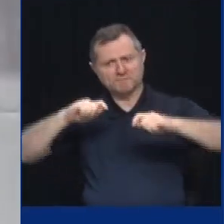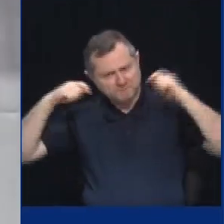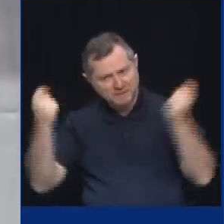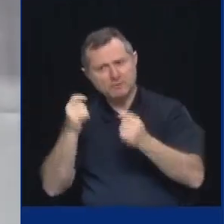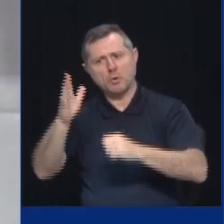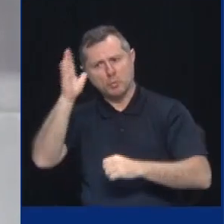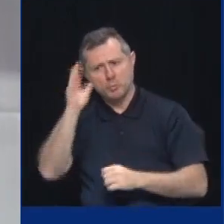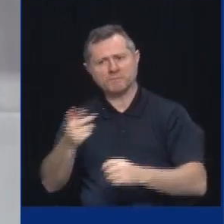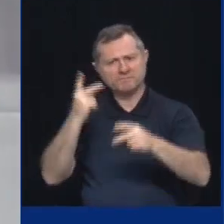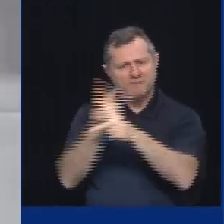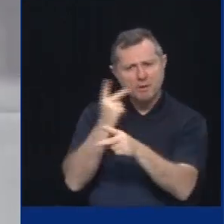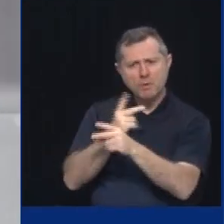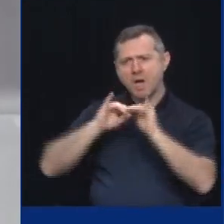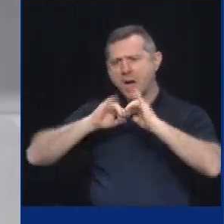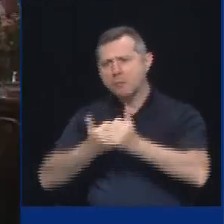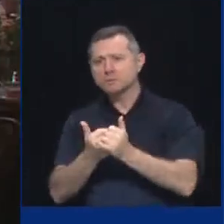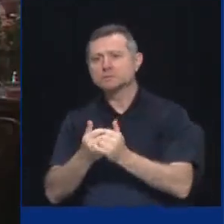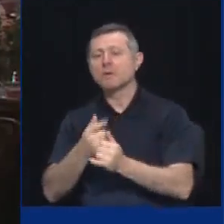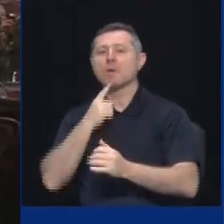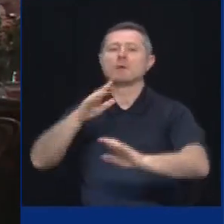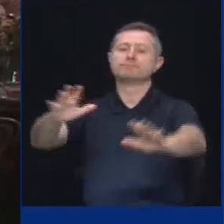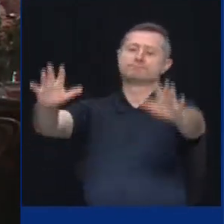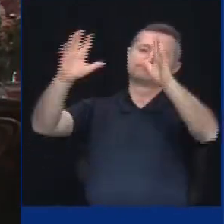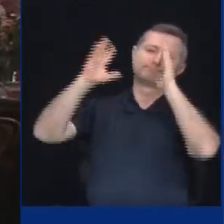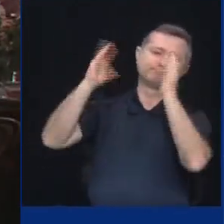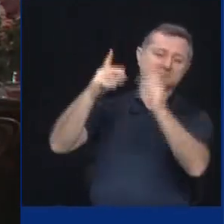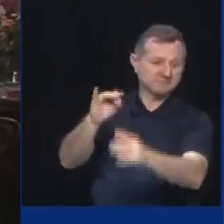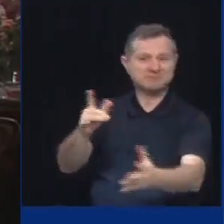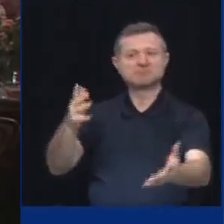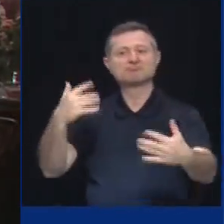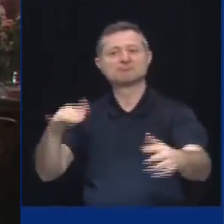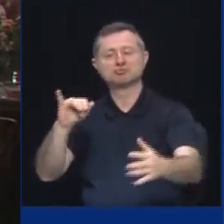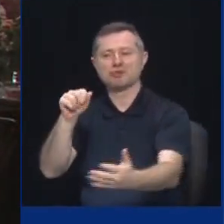way, and she did. Let's give her a big round of applause.